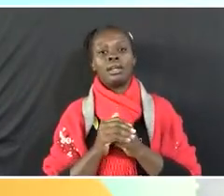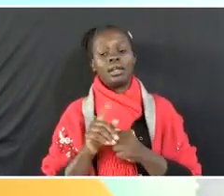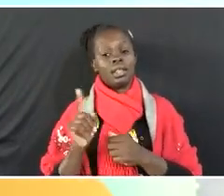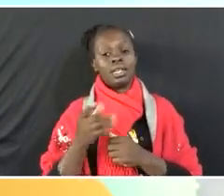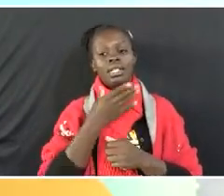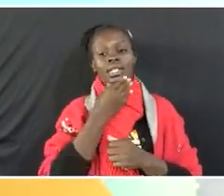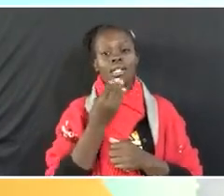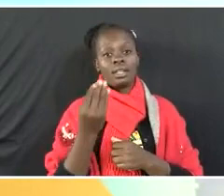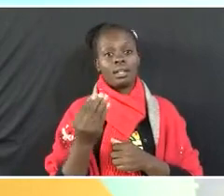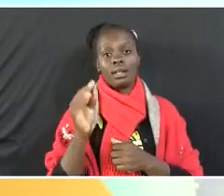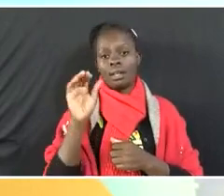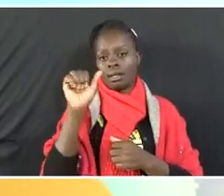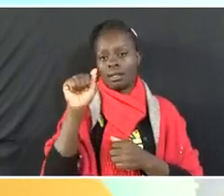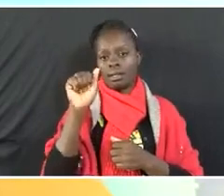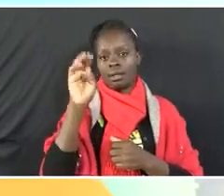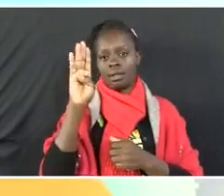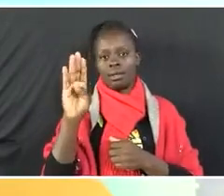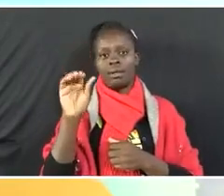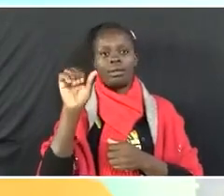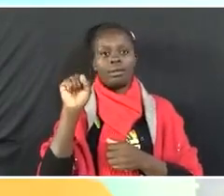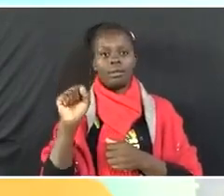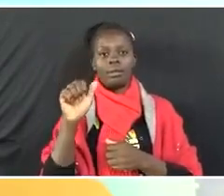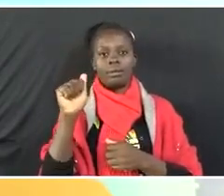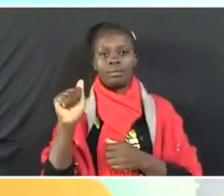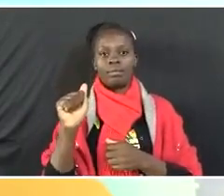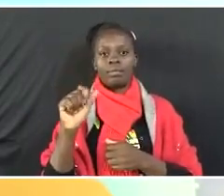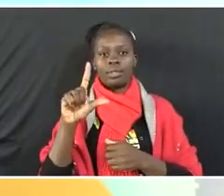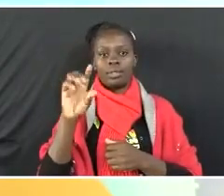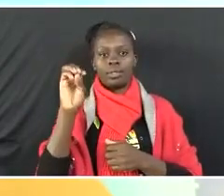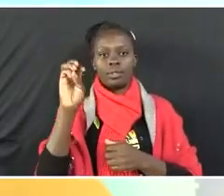Israel. Absalom overthrew the father.